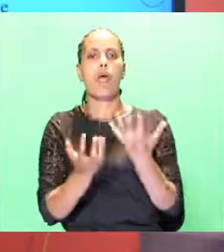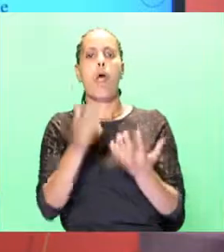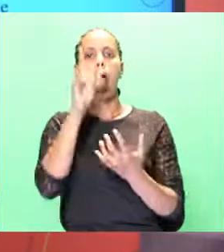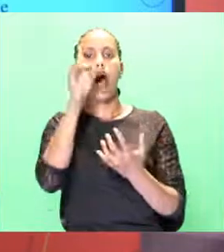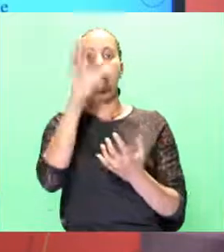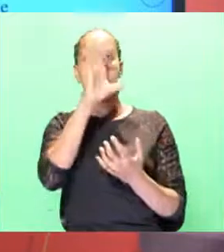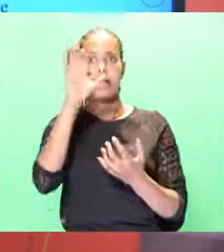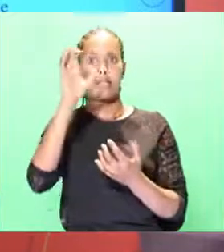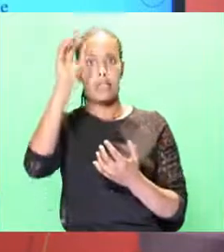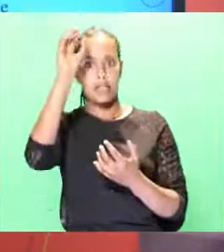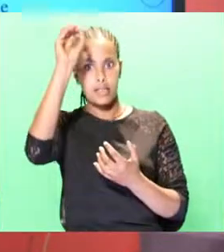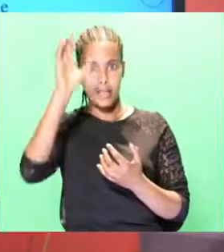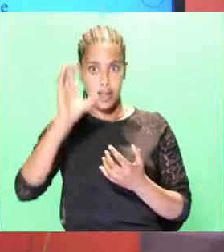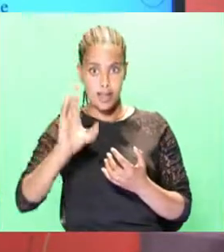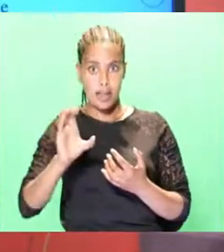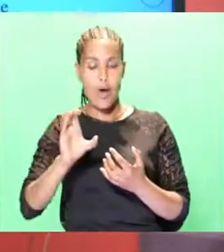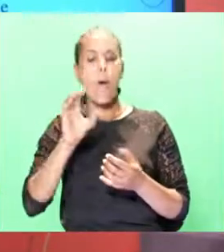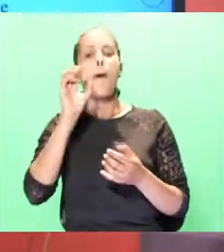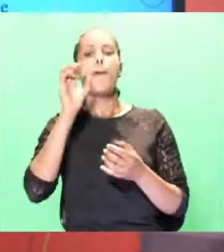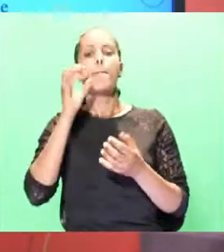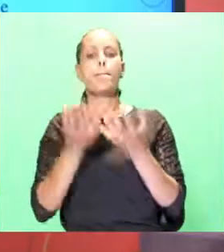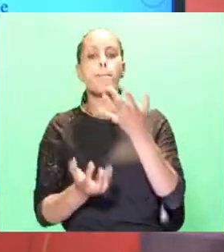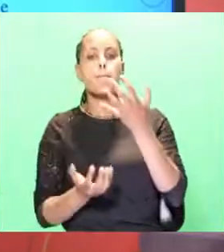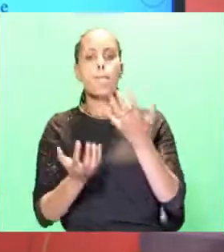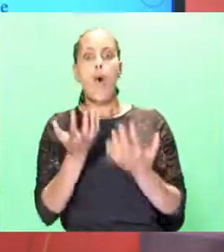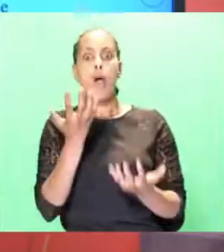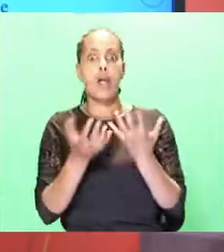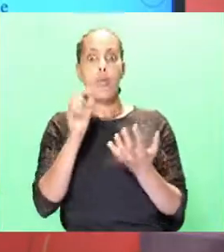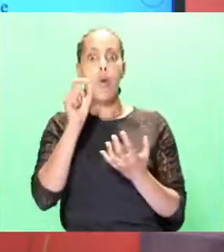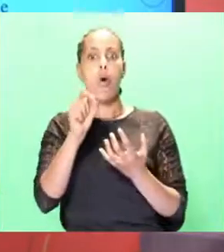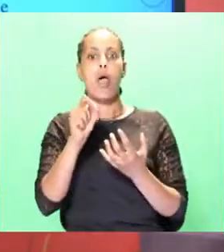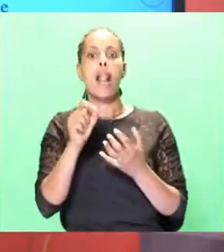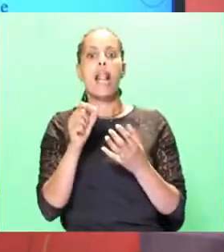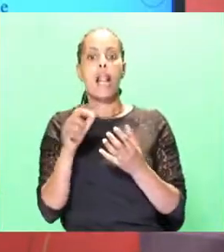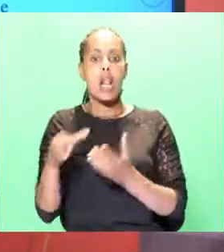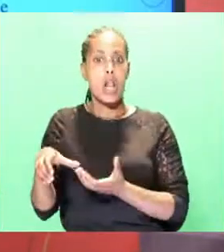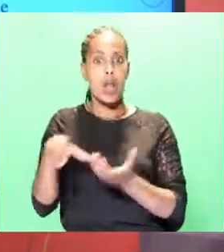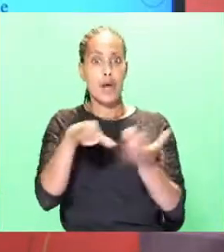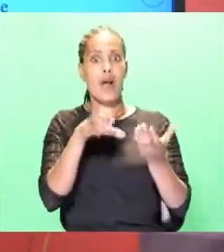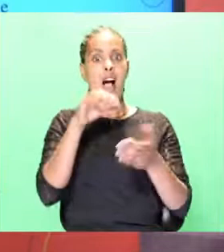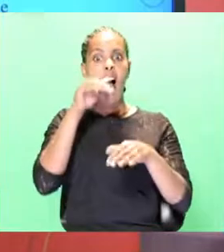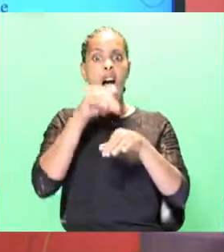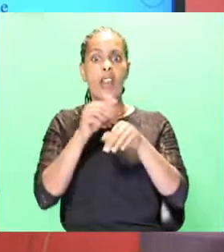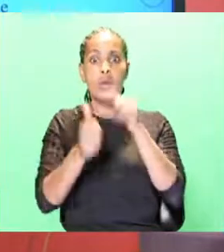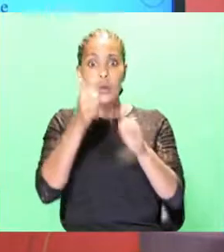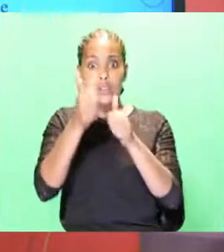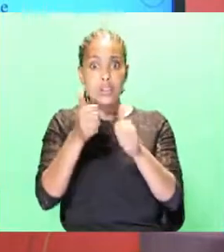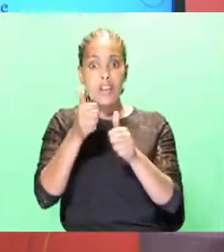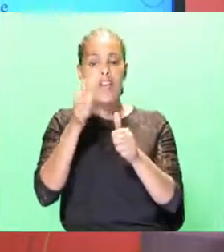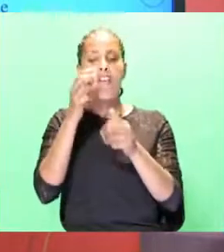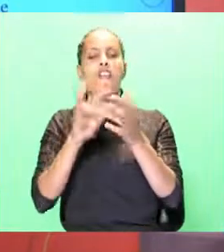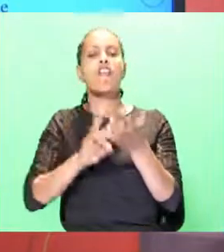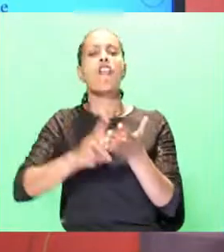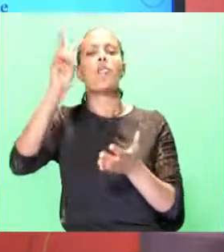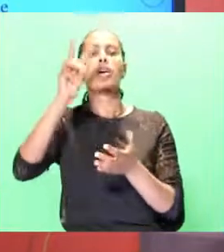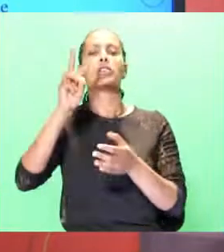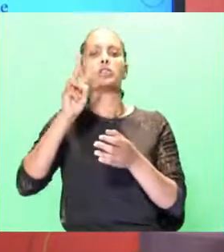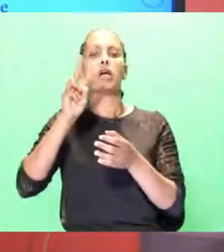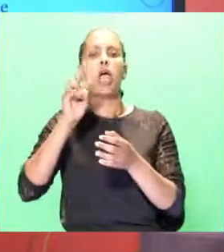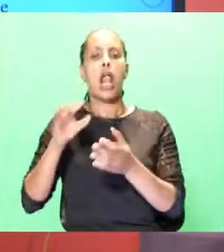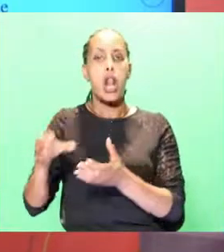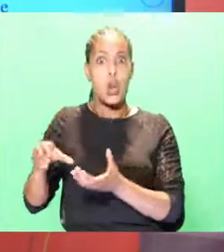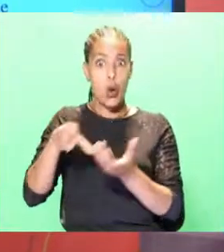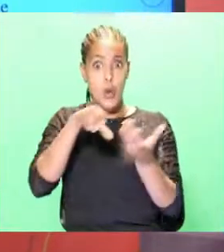centigrade. Boiling point of a liquid is the temperature at which vapor pressure of a